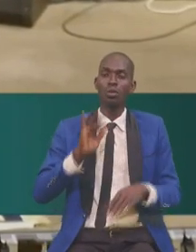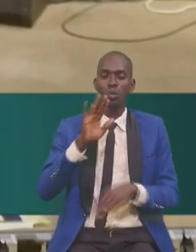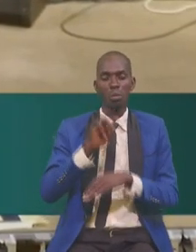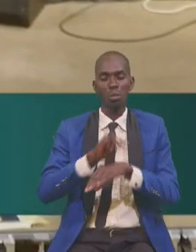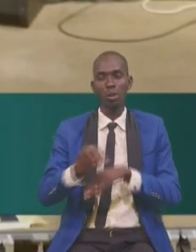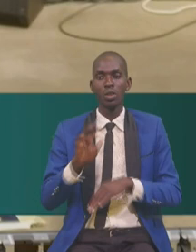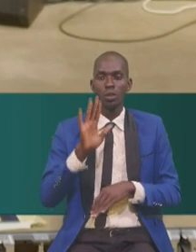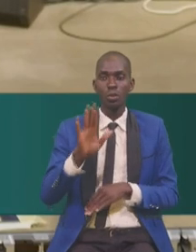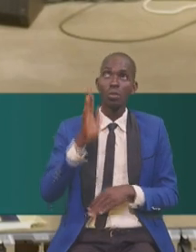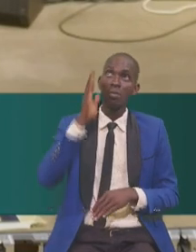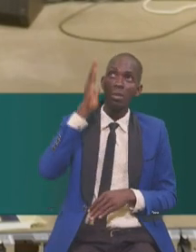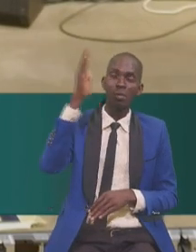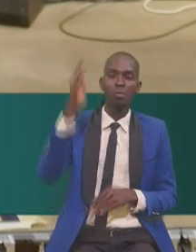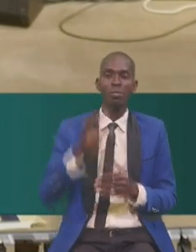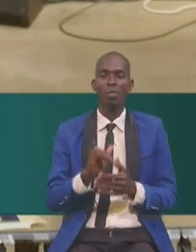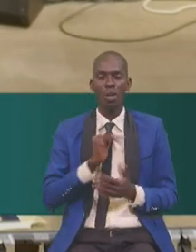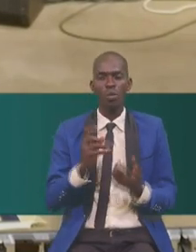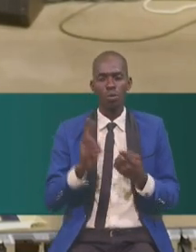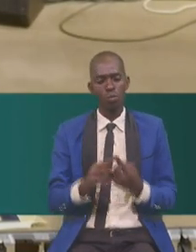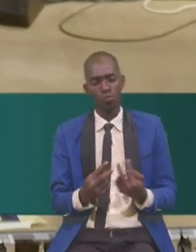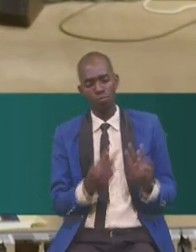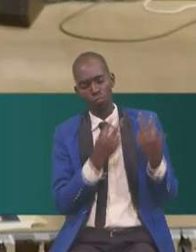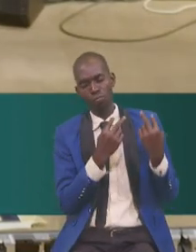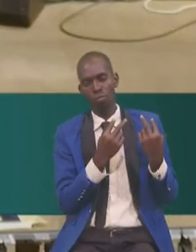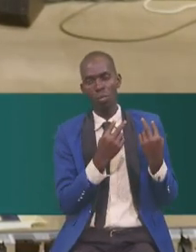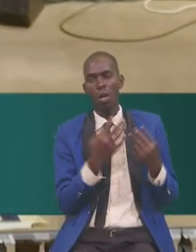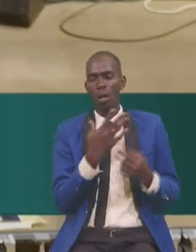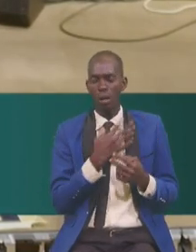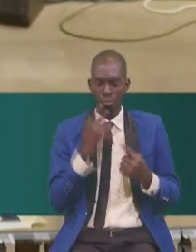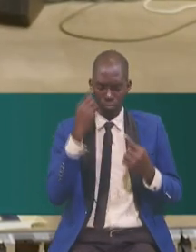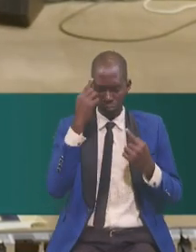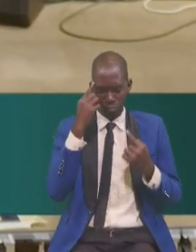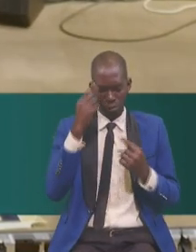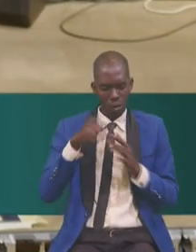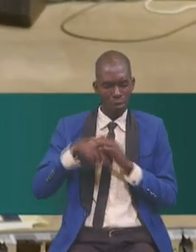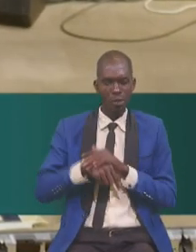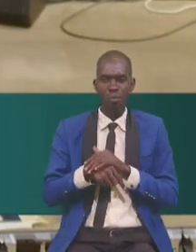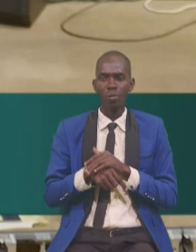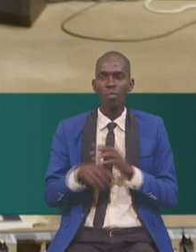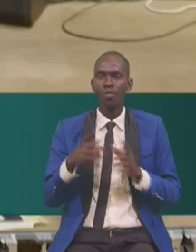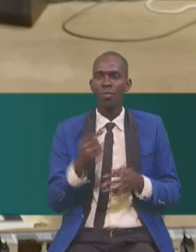ministry, your destiny. I want you to look around. The things, whether they're